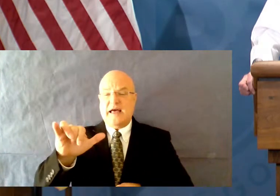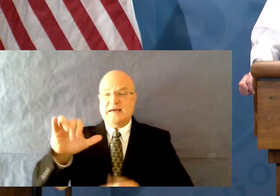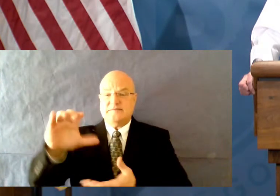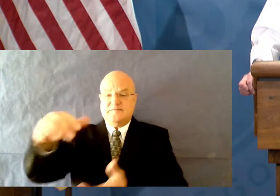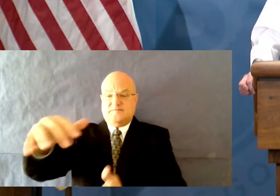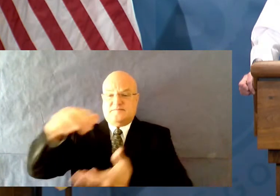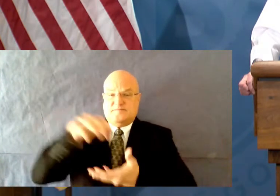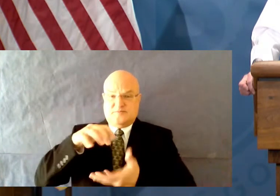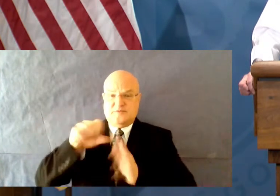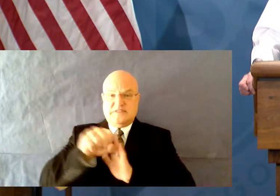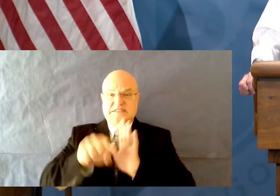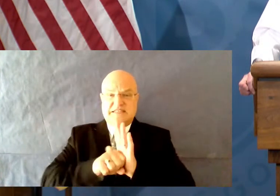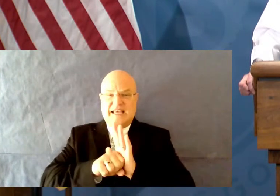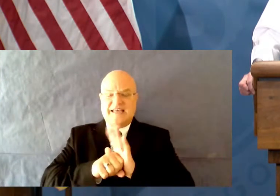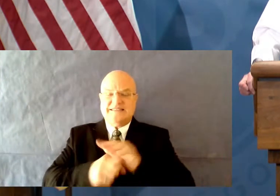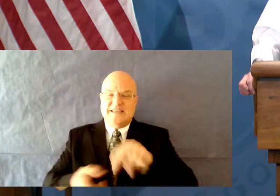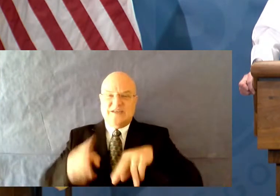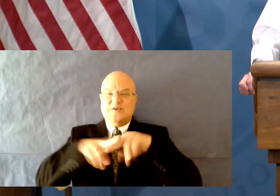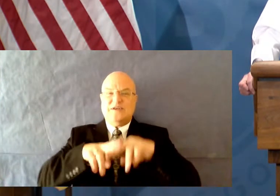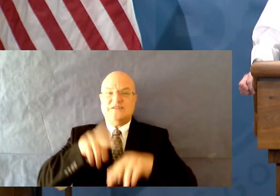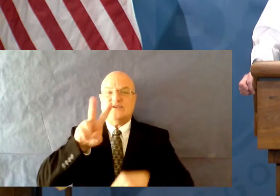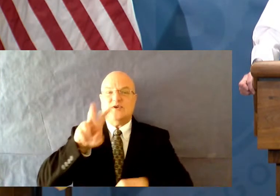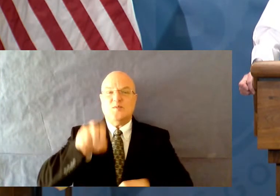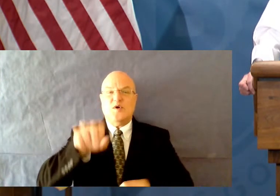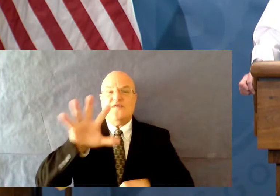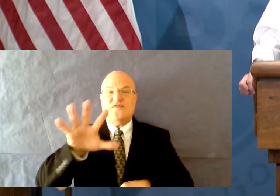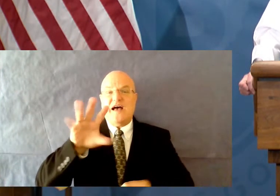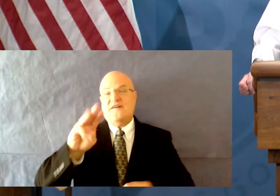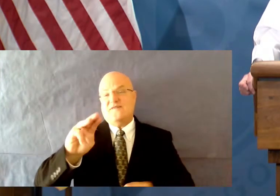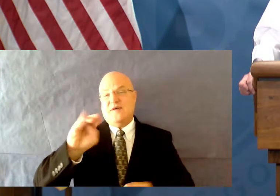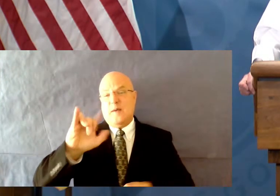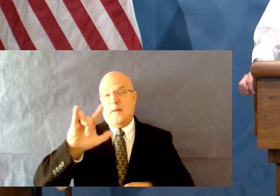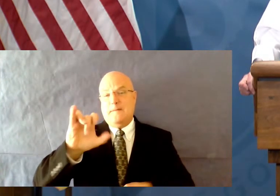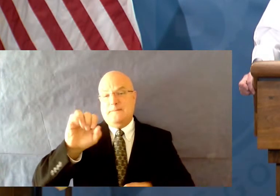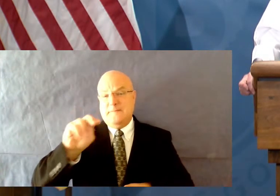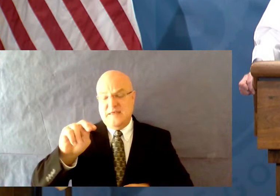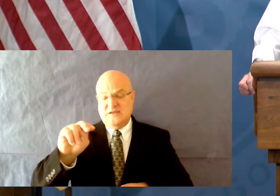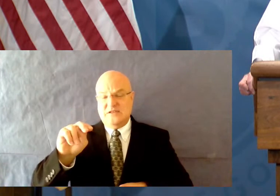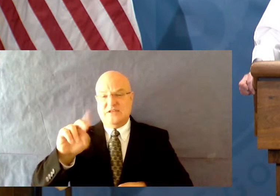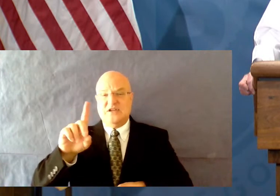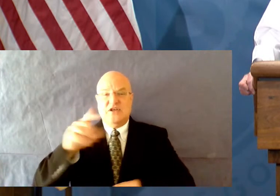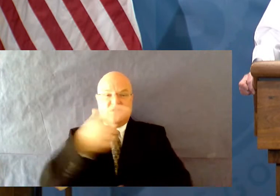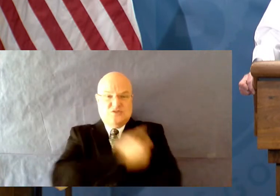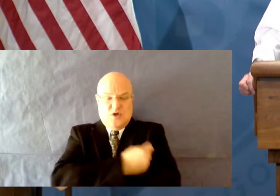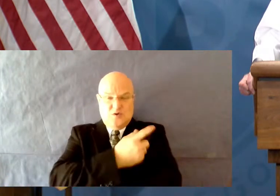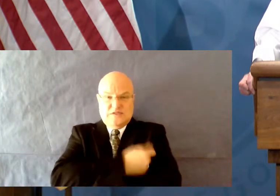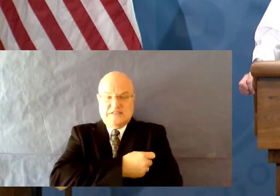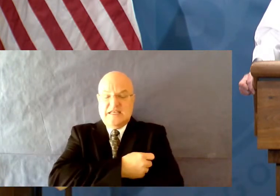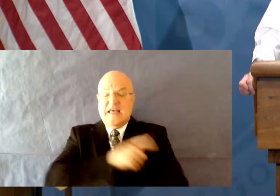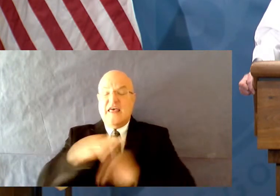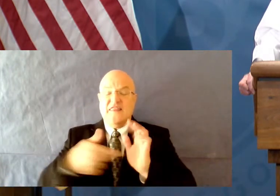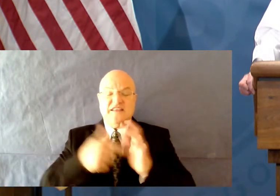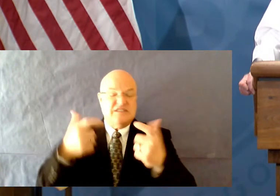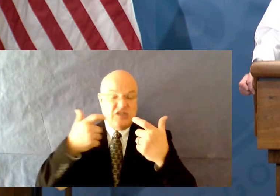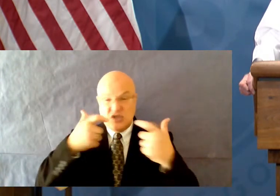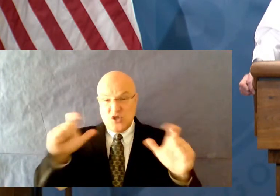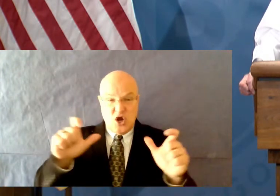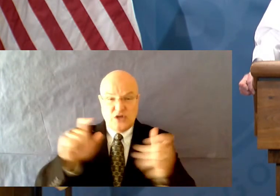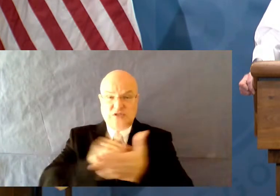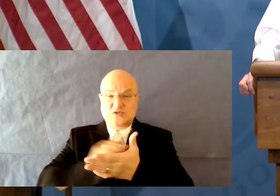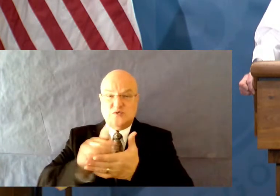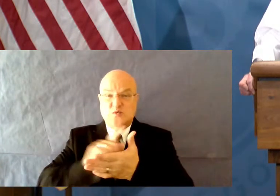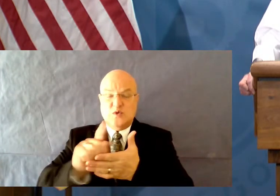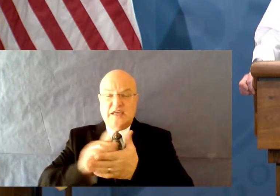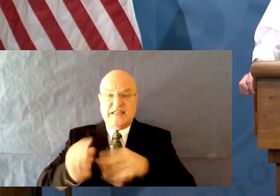states by 2.5 million doses. And this is the largest weekly increase yet of our vaccines since